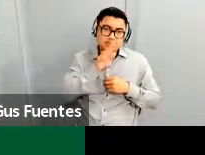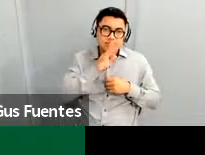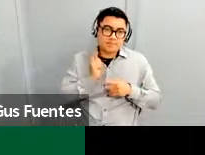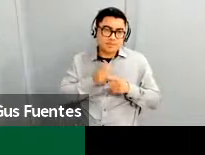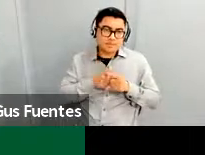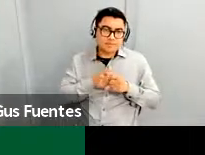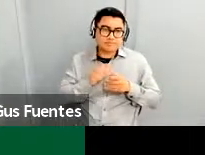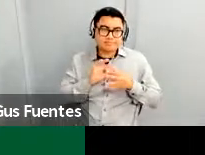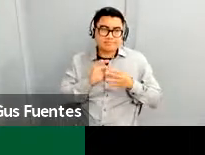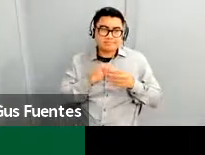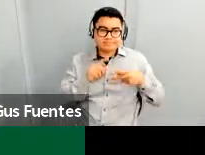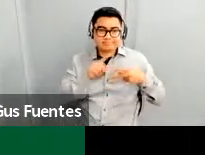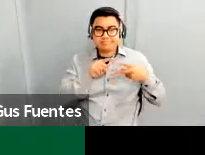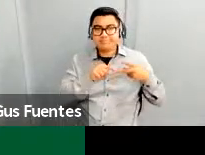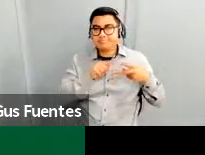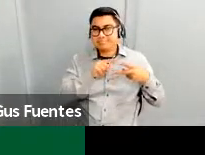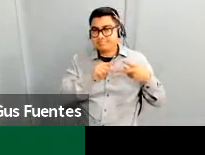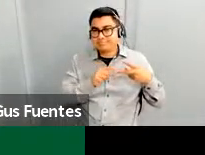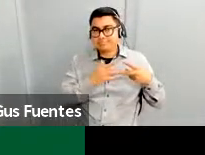@uusd.net.